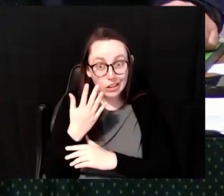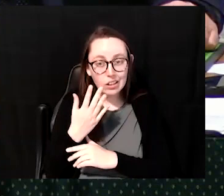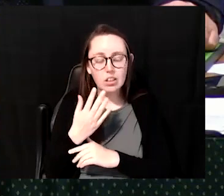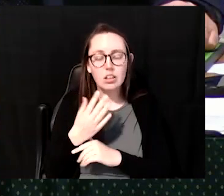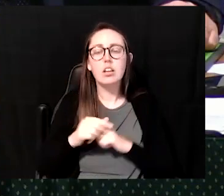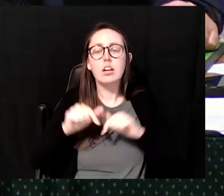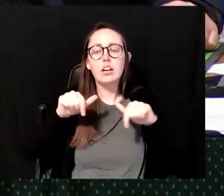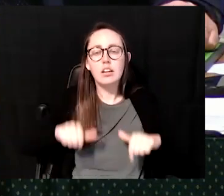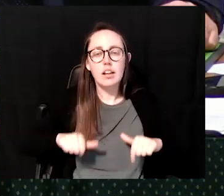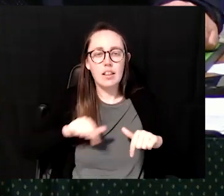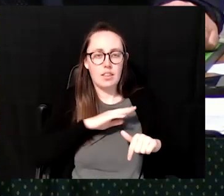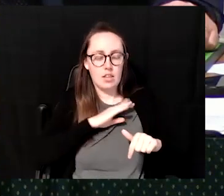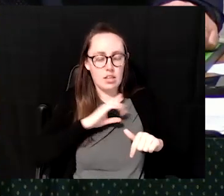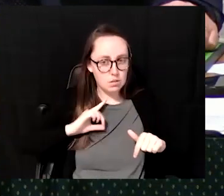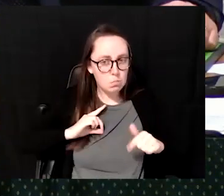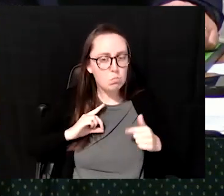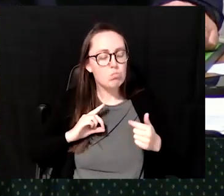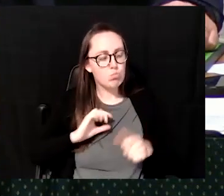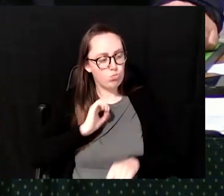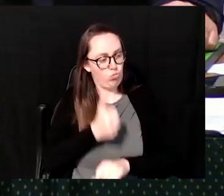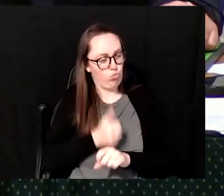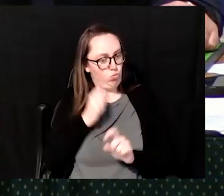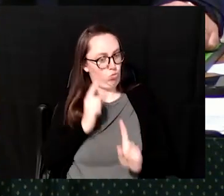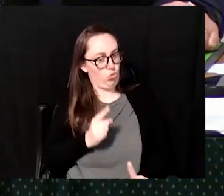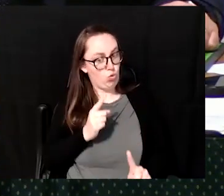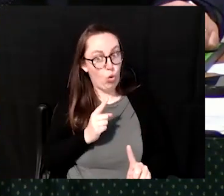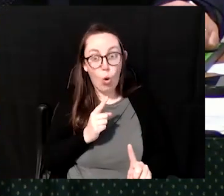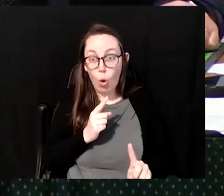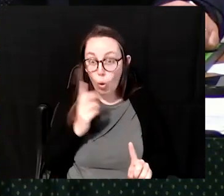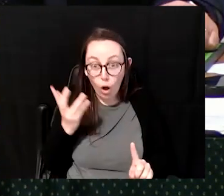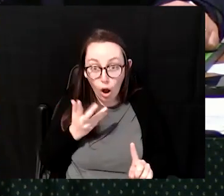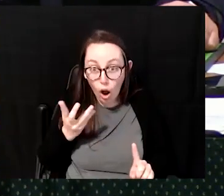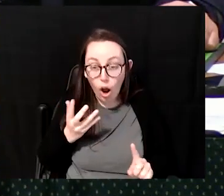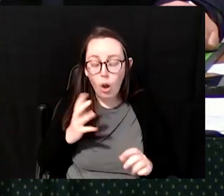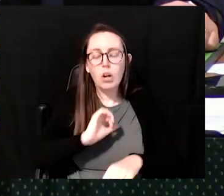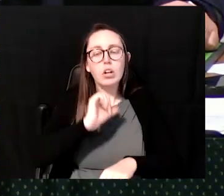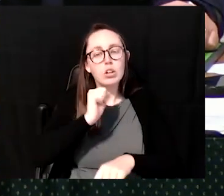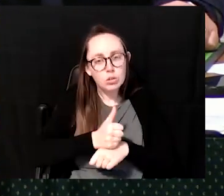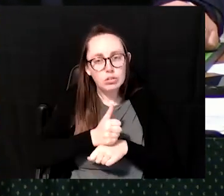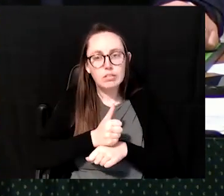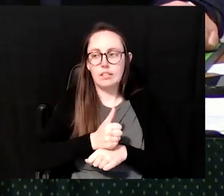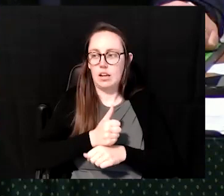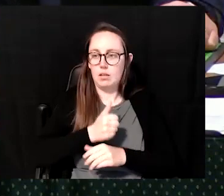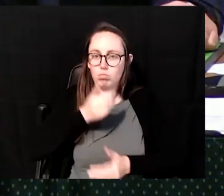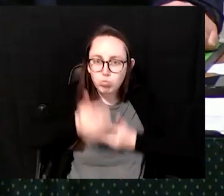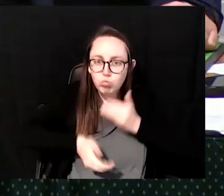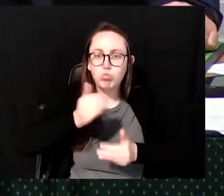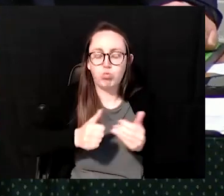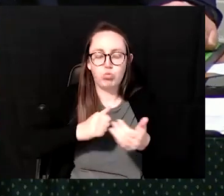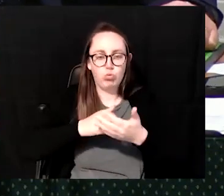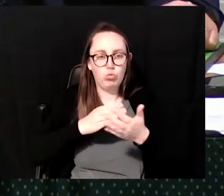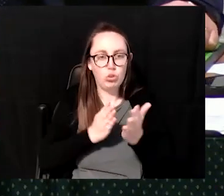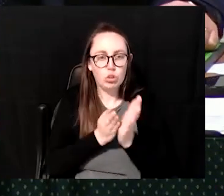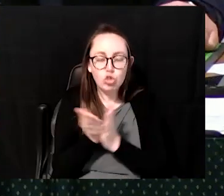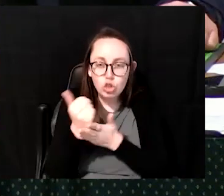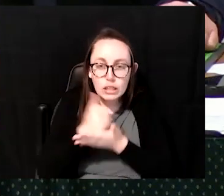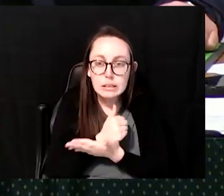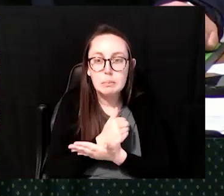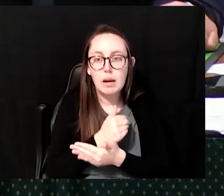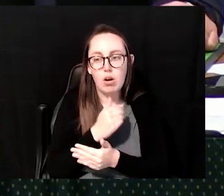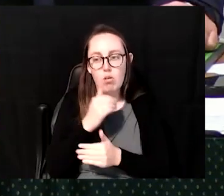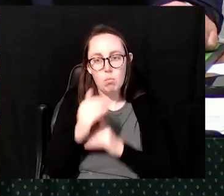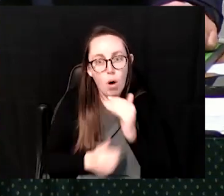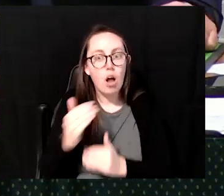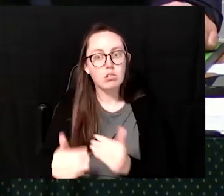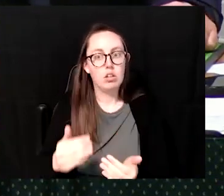accountable accessible process and Equitable as well um for that fund we didn't get to um